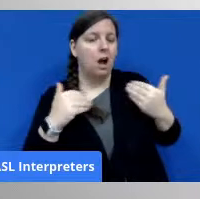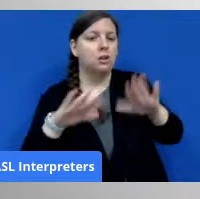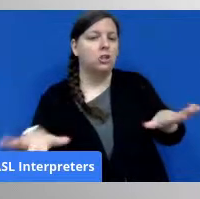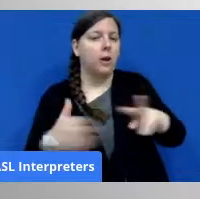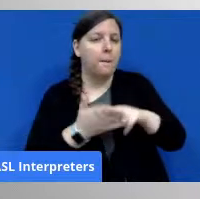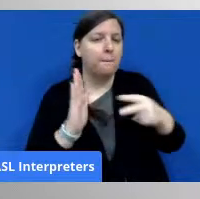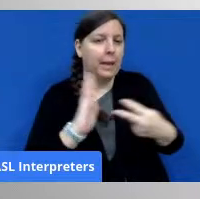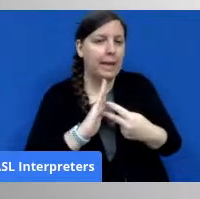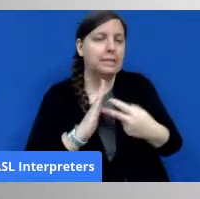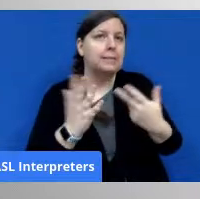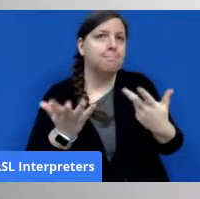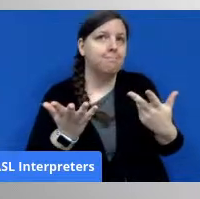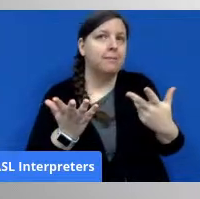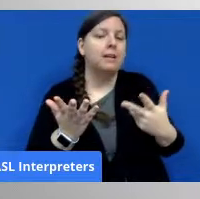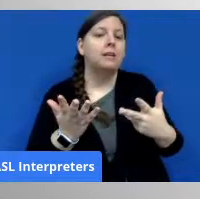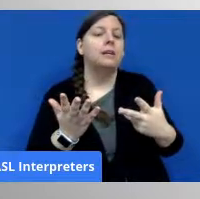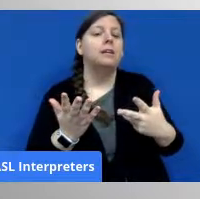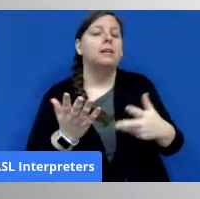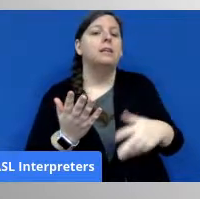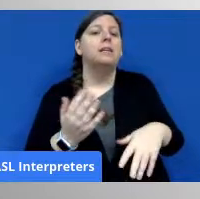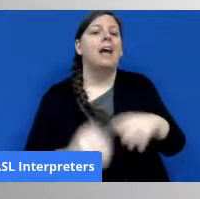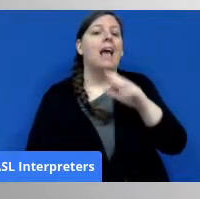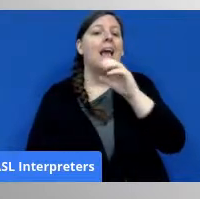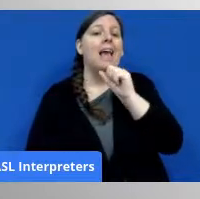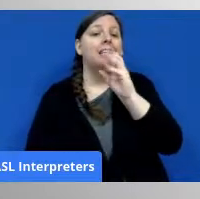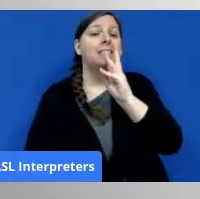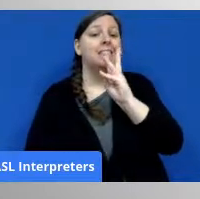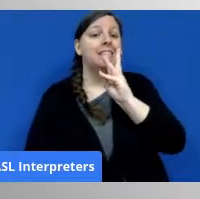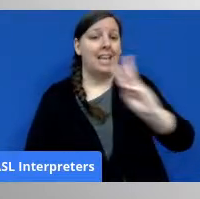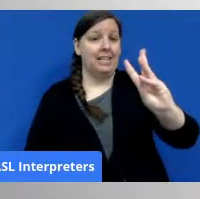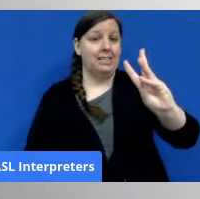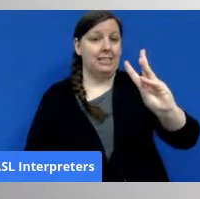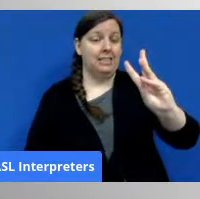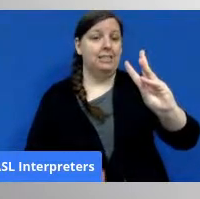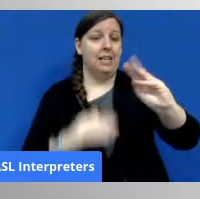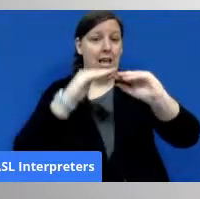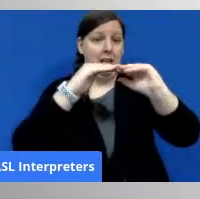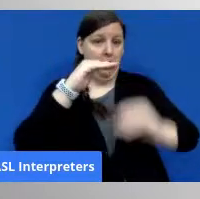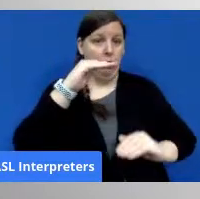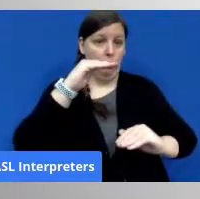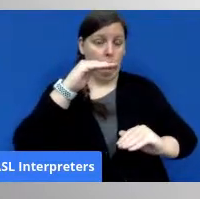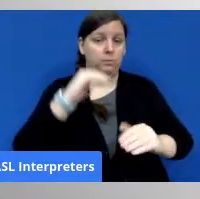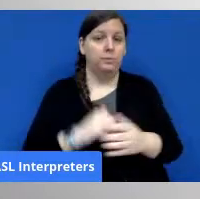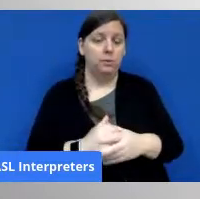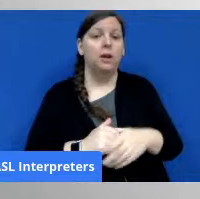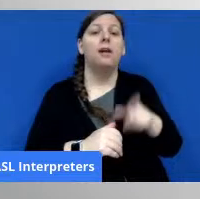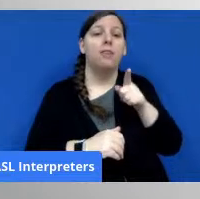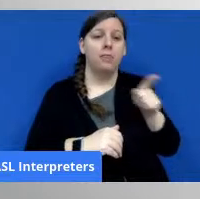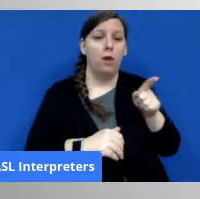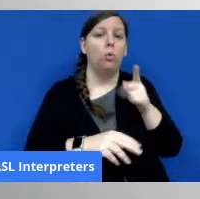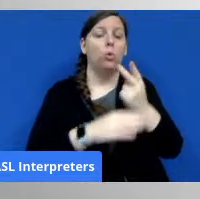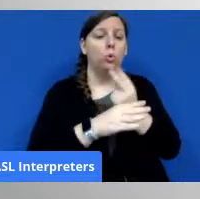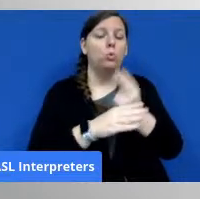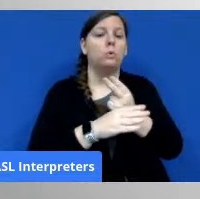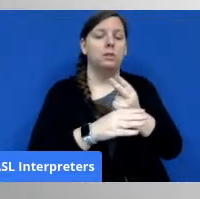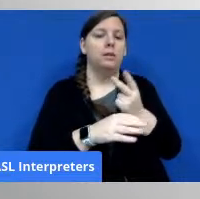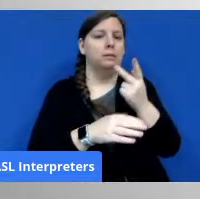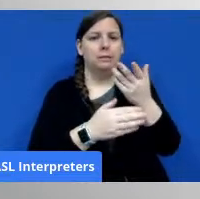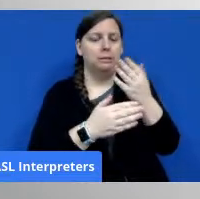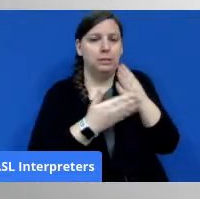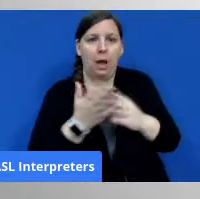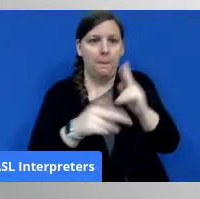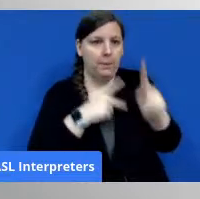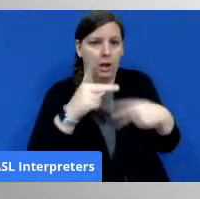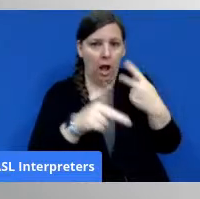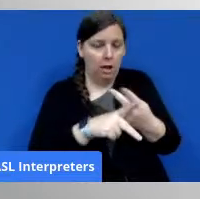being less than age 6, who are using some kind of childcare. That number drops off dramatically across